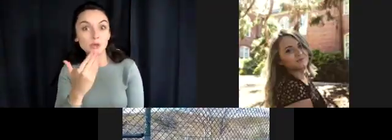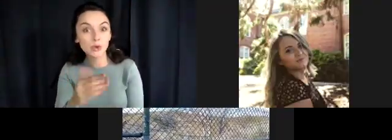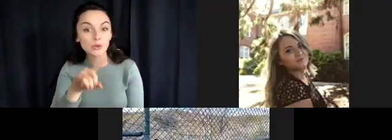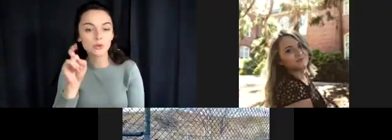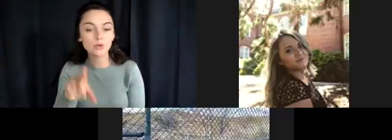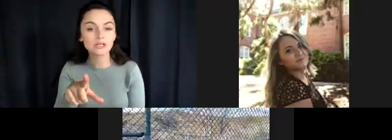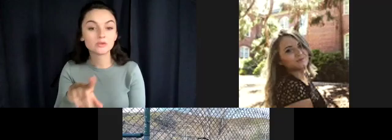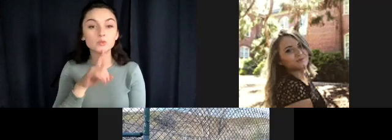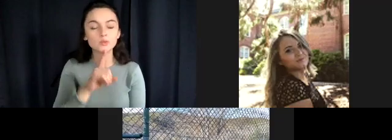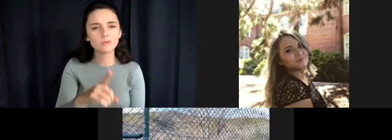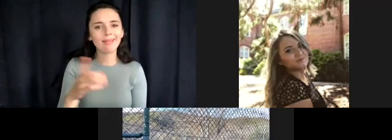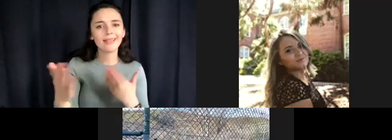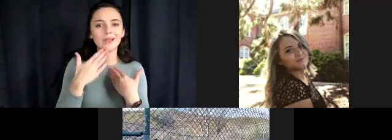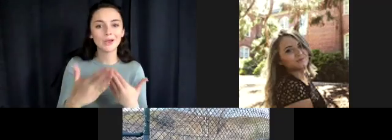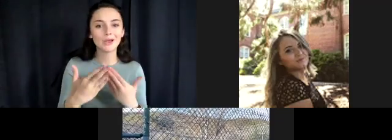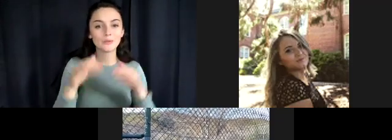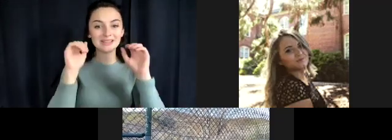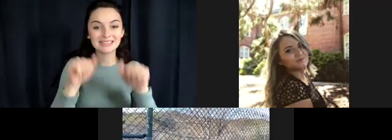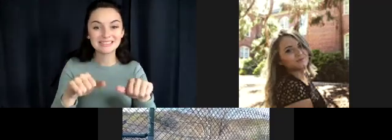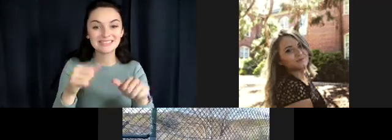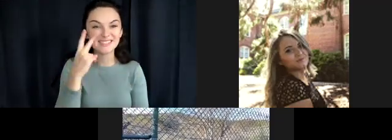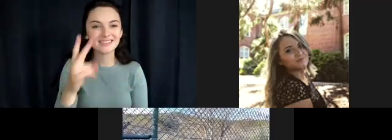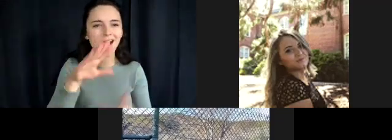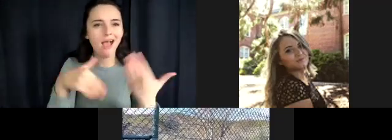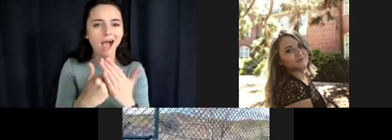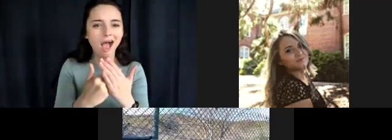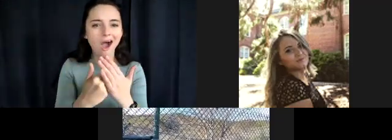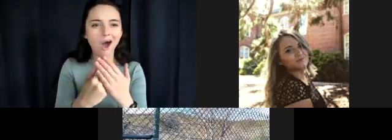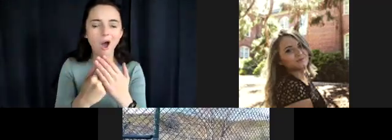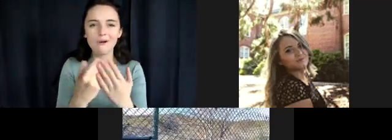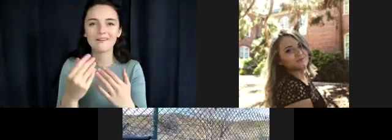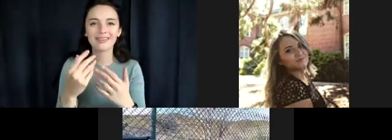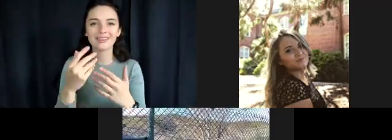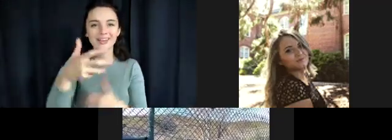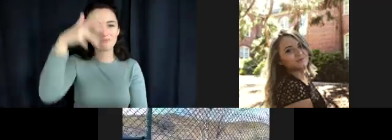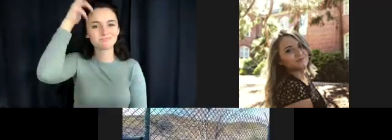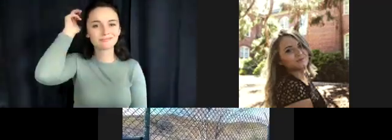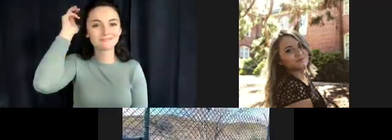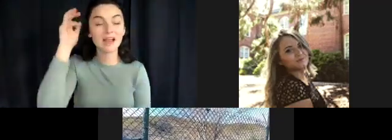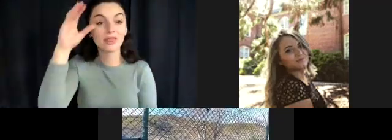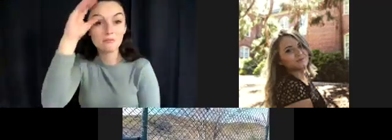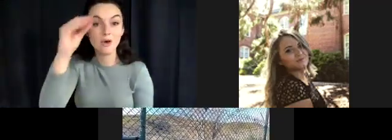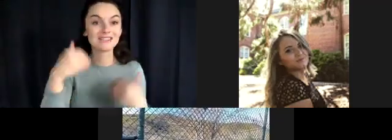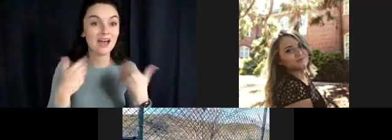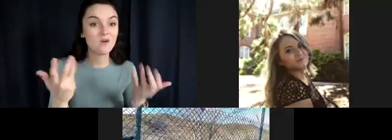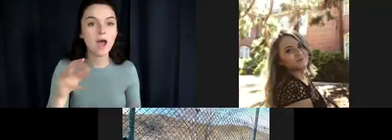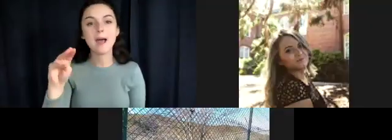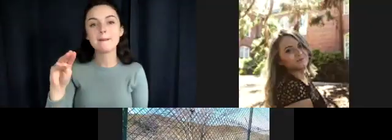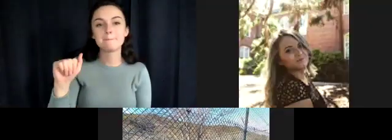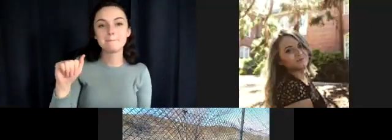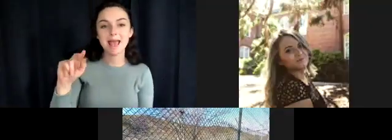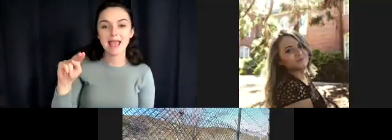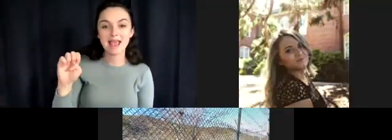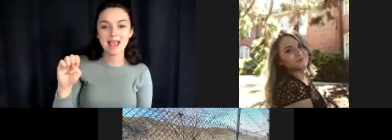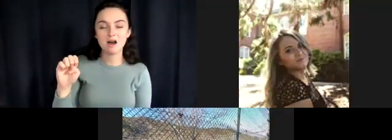actually really good that we can see all of them up here. So both of our boys have something really cool that's called a mane. So you can see there's lots